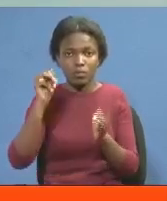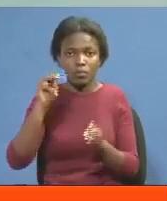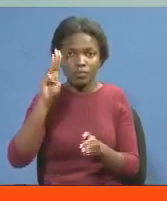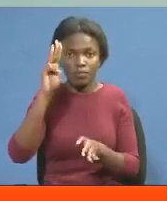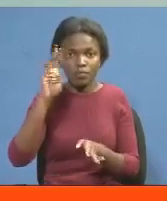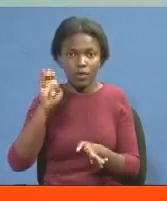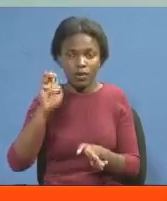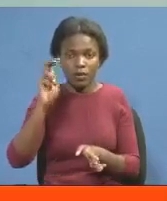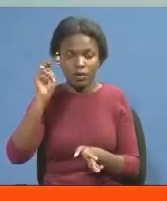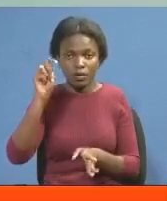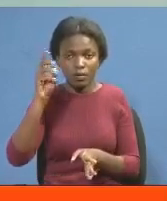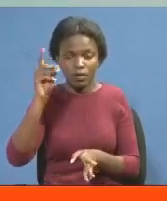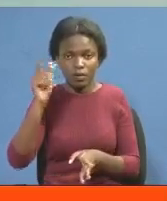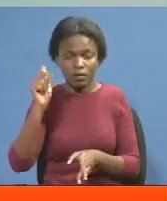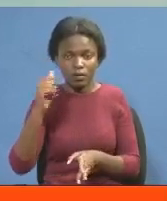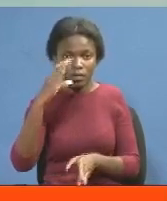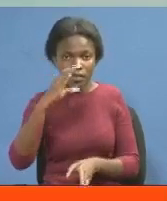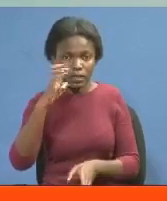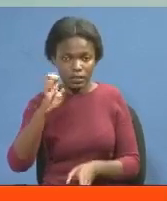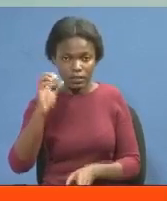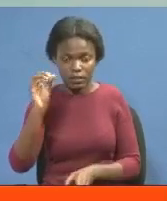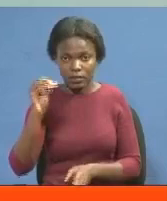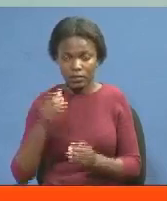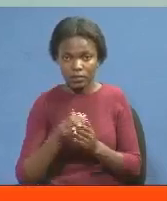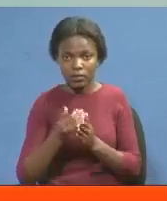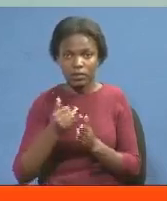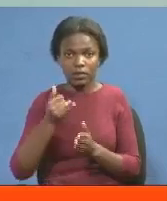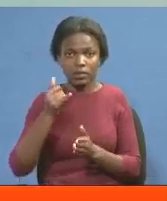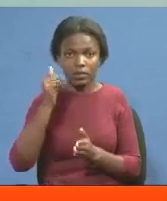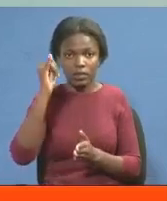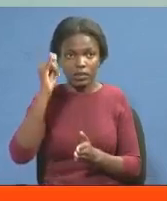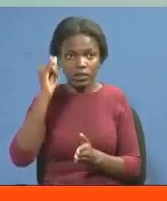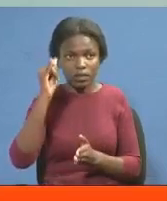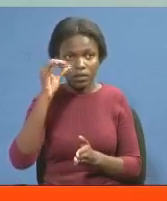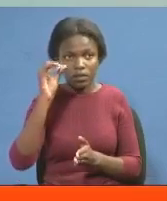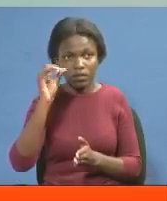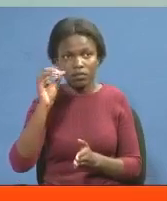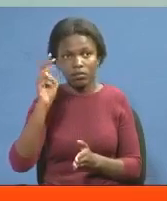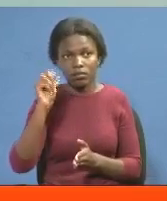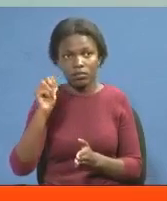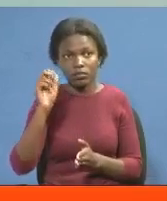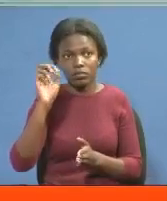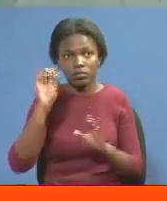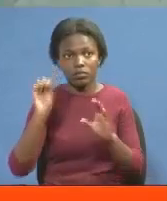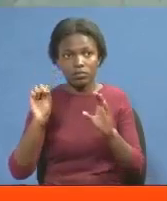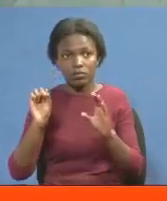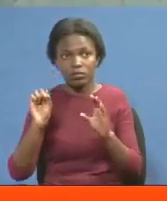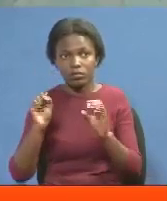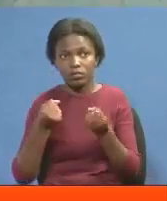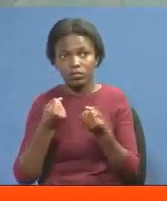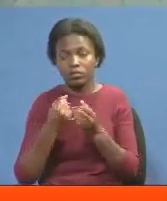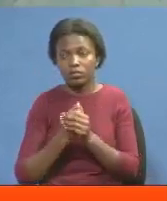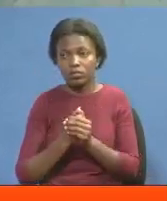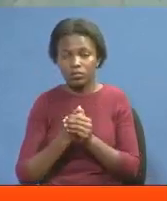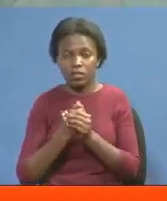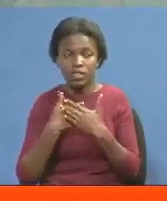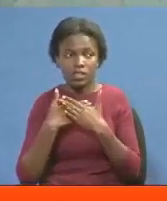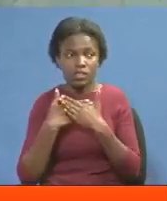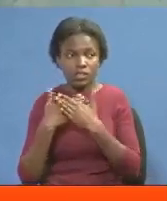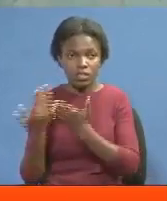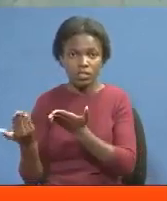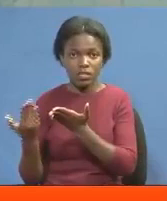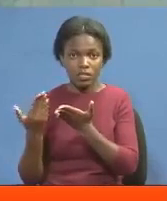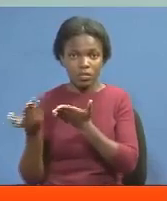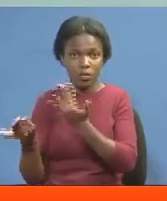a security expert who is the CEO at Eye on Security. Karibu sana. Thank you very much. I'm honored to be here,